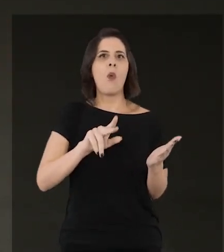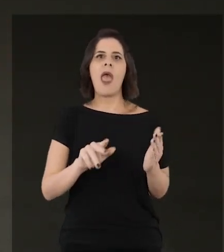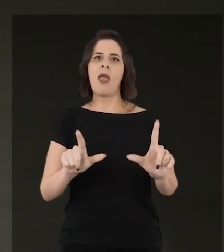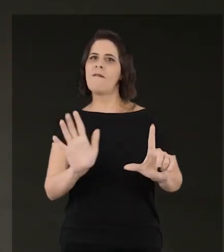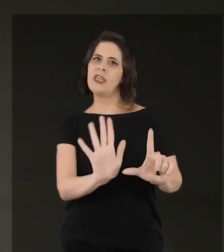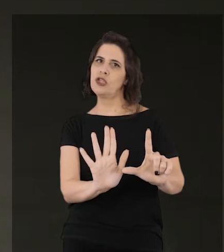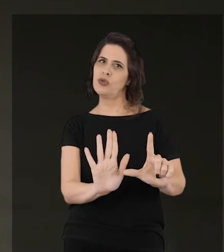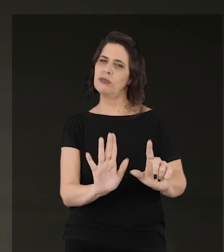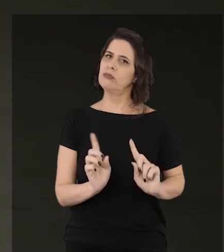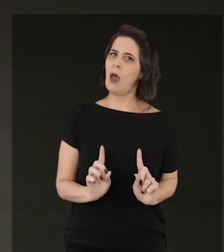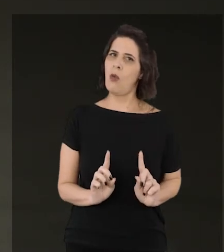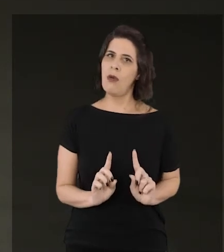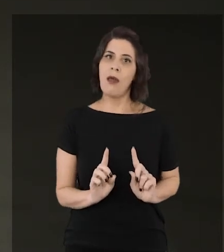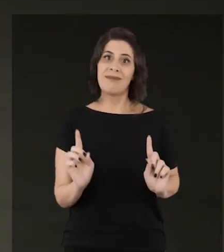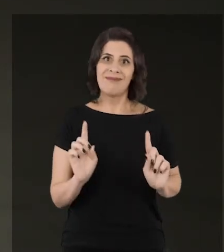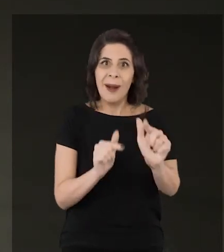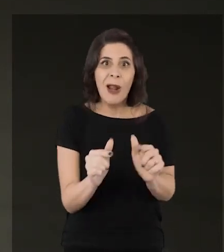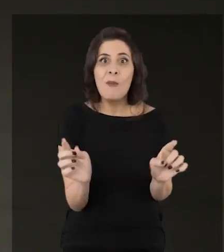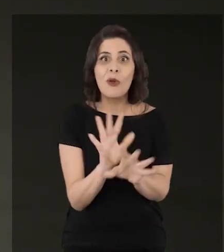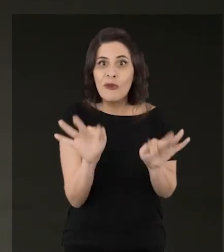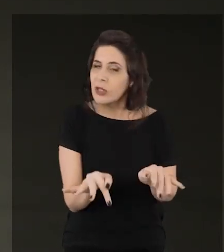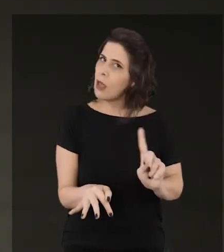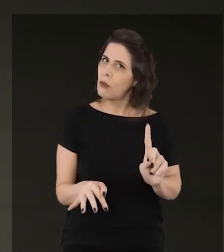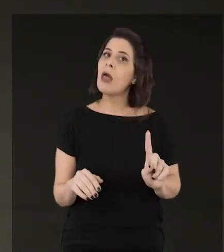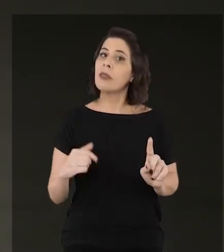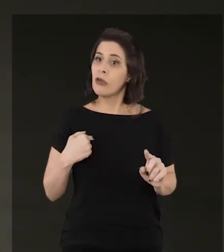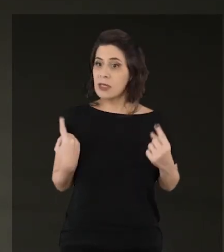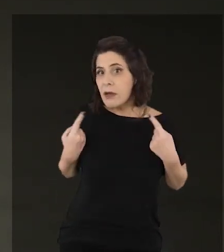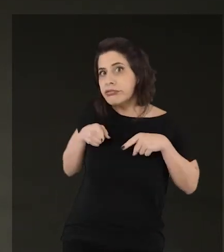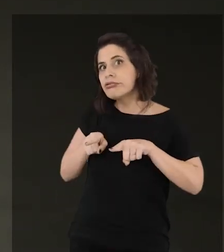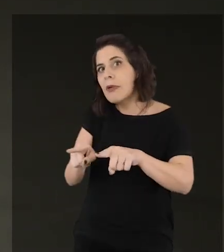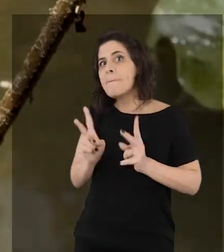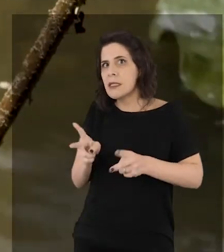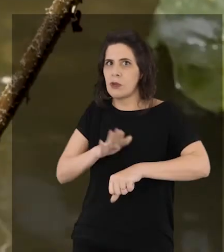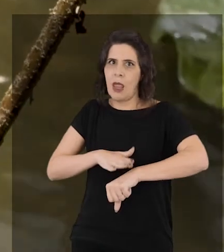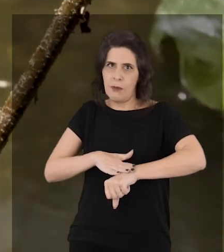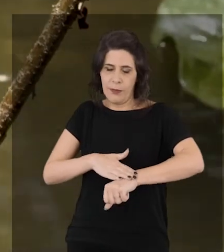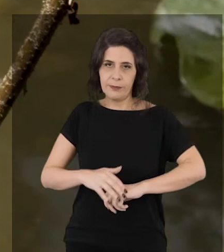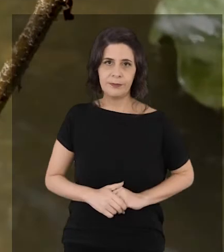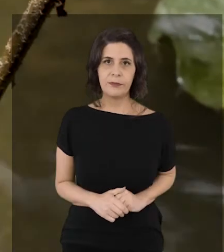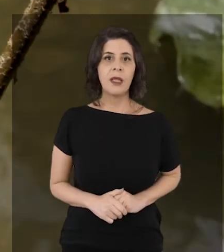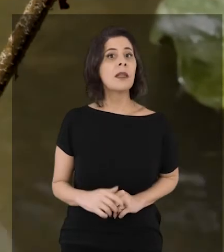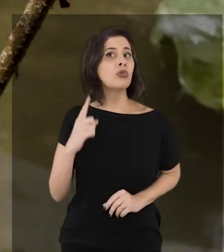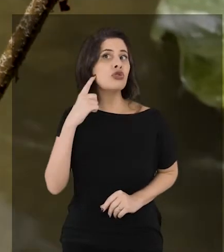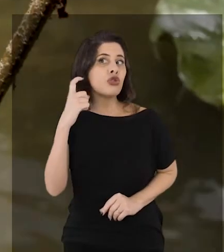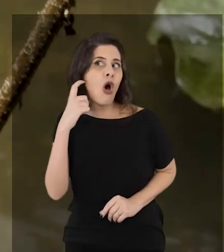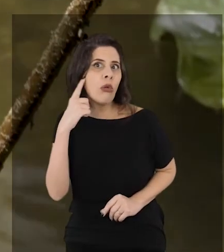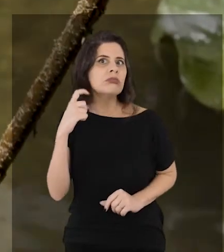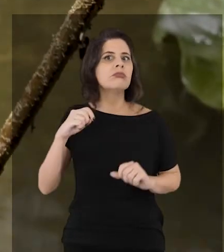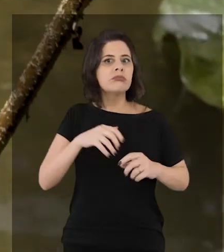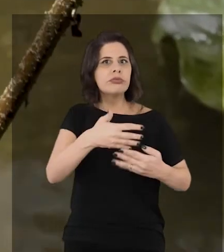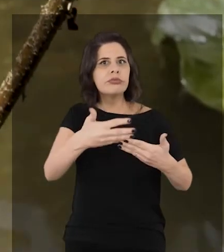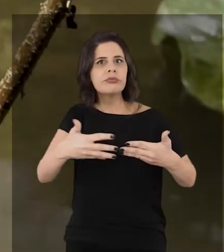the finished work. We were both basically in production at the same time. Some of the sound elements are